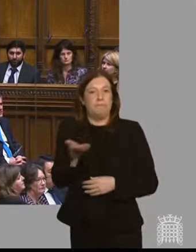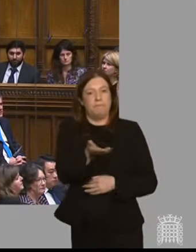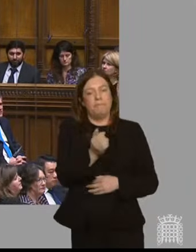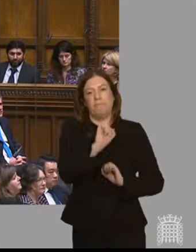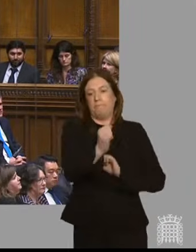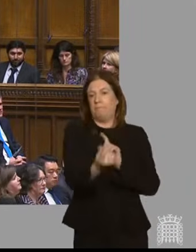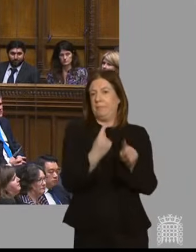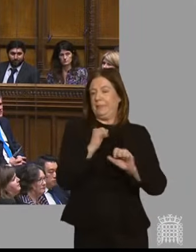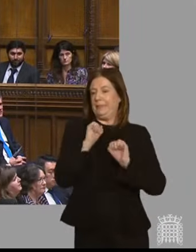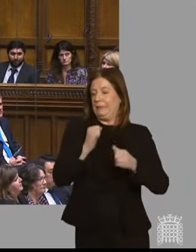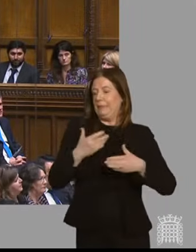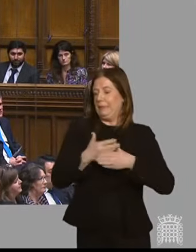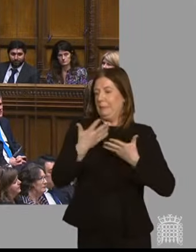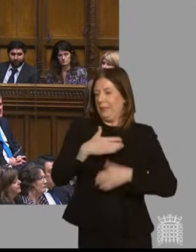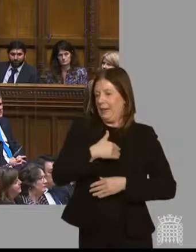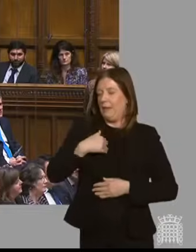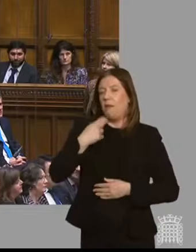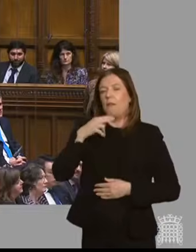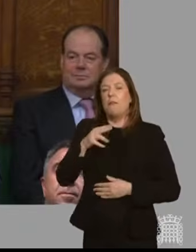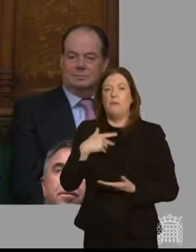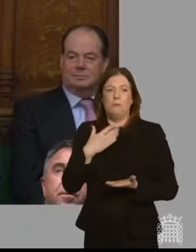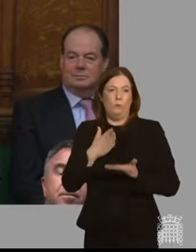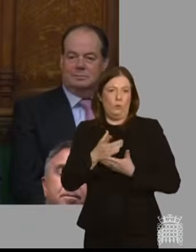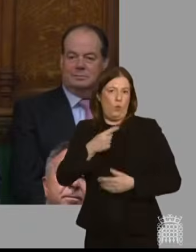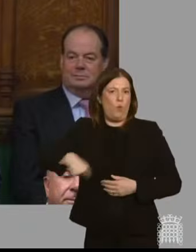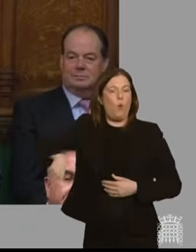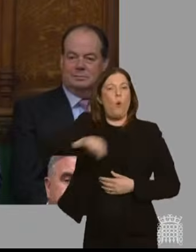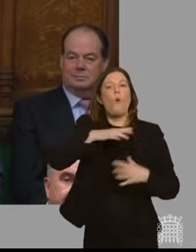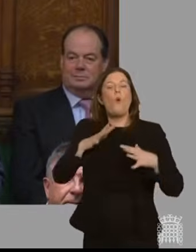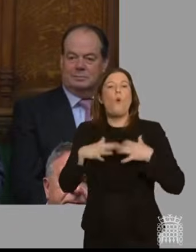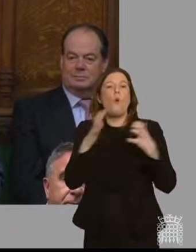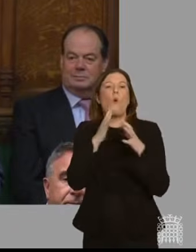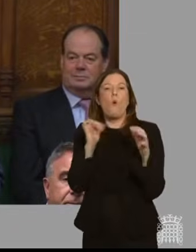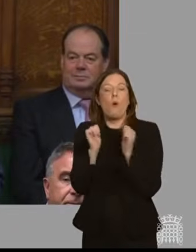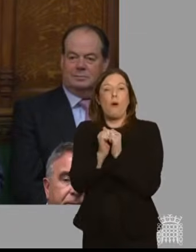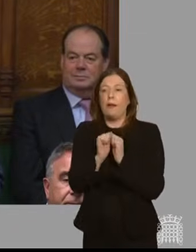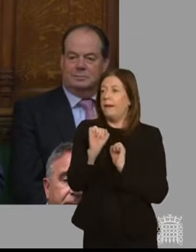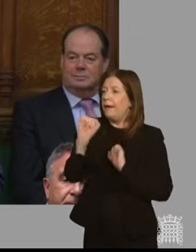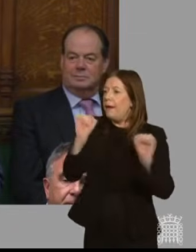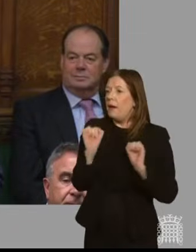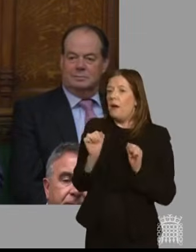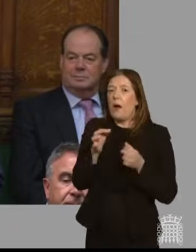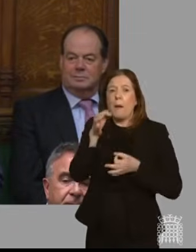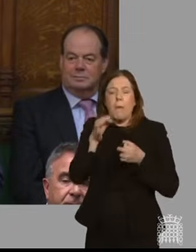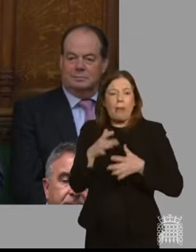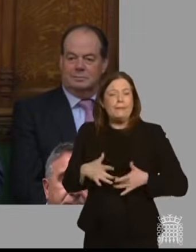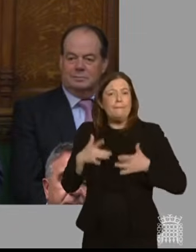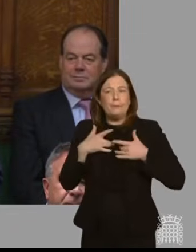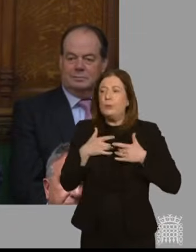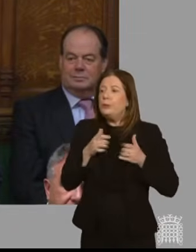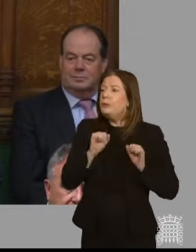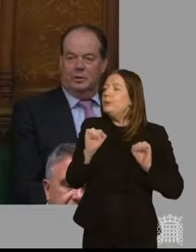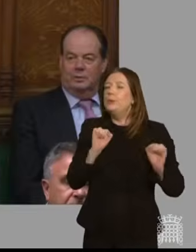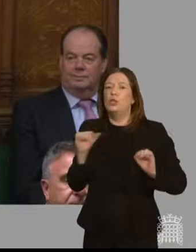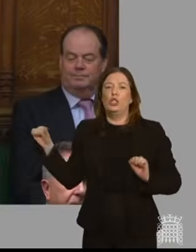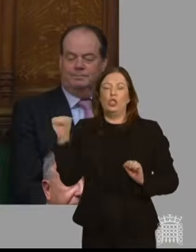this chamber will agree, whatever their political standpoint, that we should be able to think, speak and vote without fear or